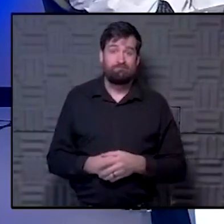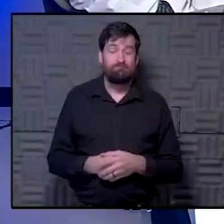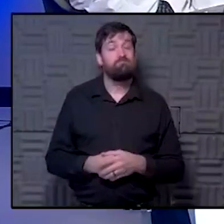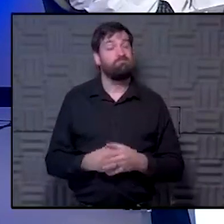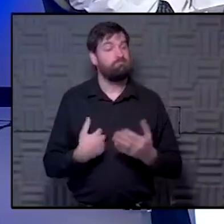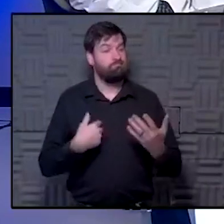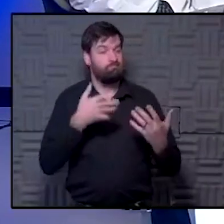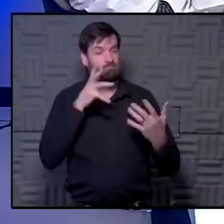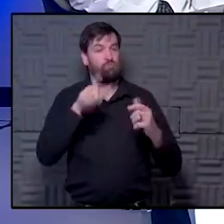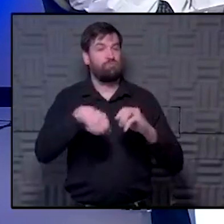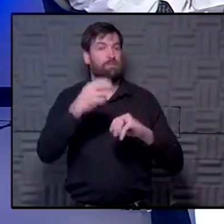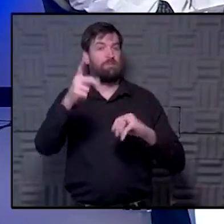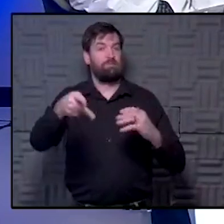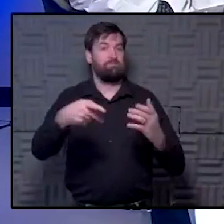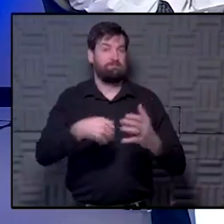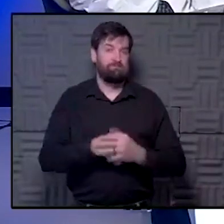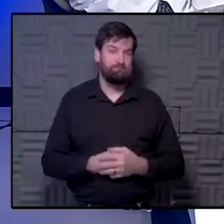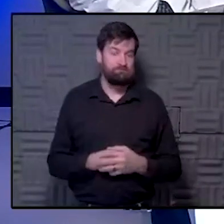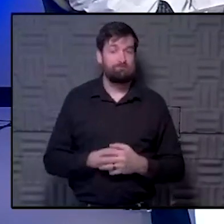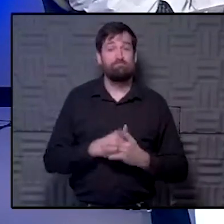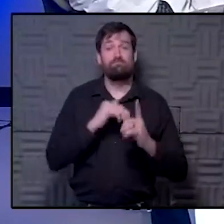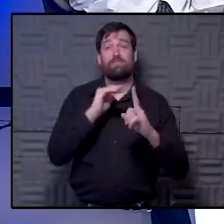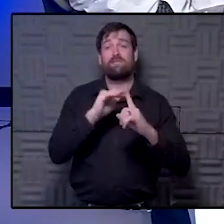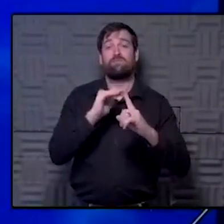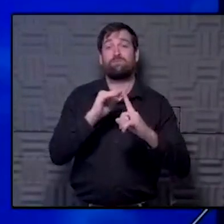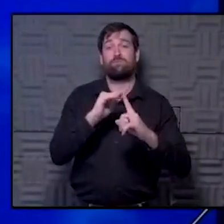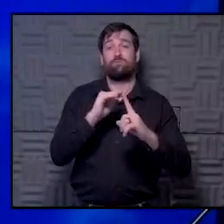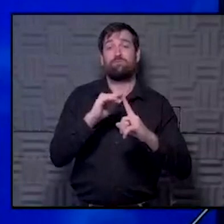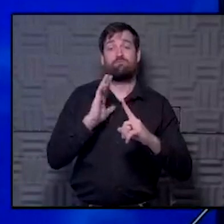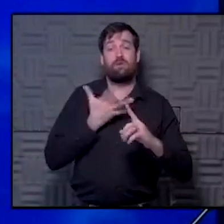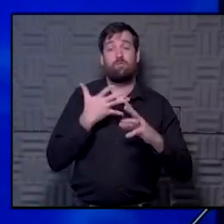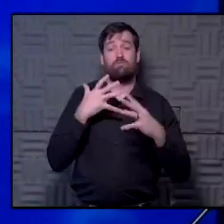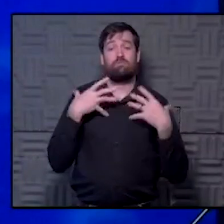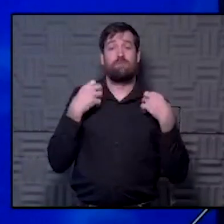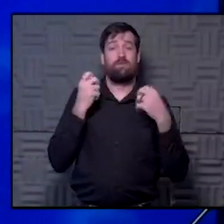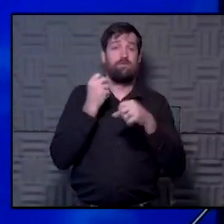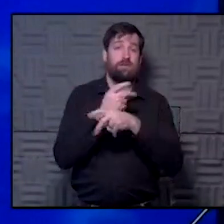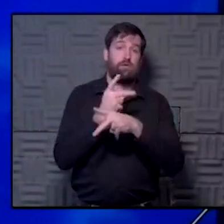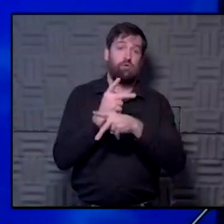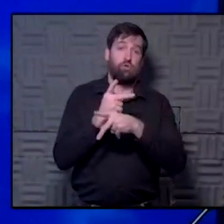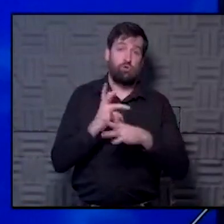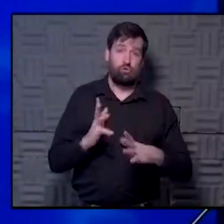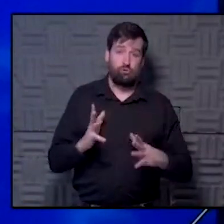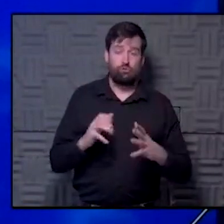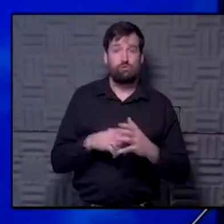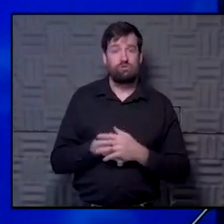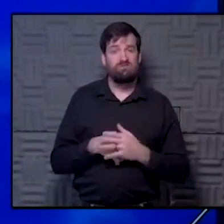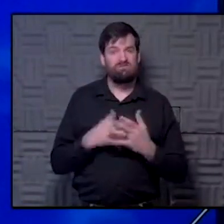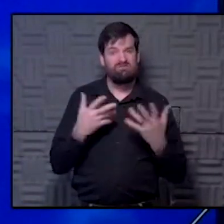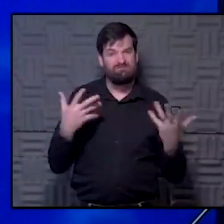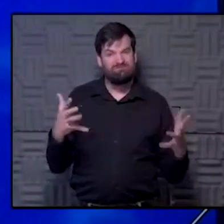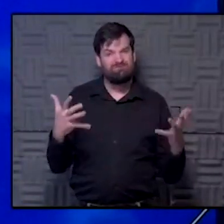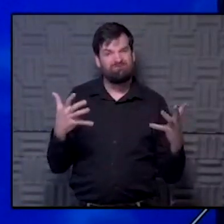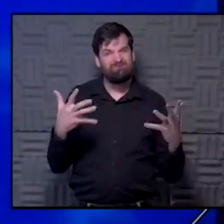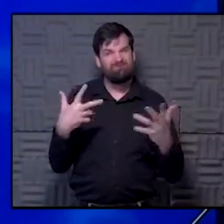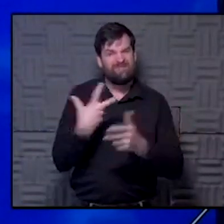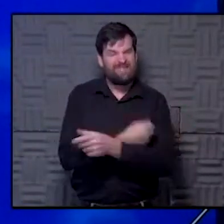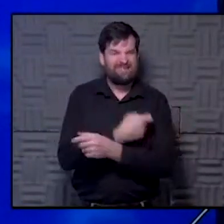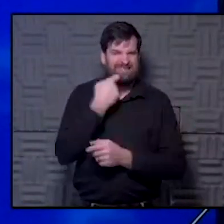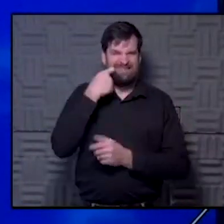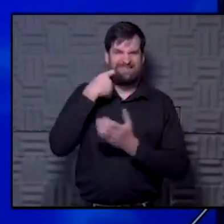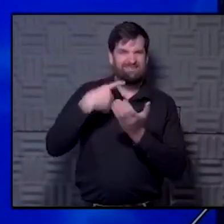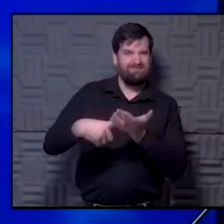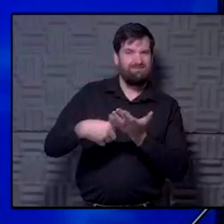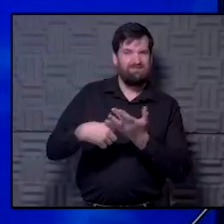And I'll wrap up with a reminder that our healthcare workers, right, are receiving their vaccine. We just talked about